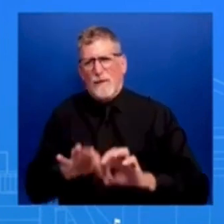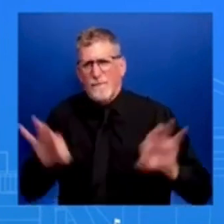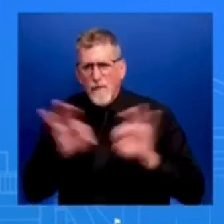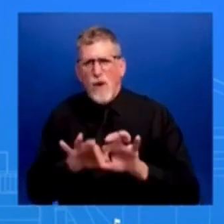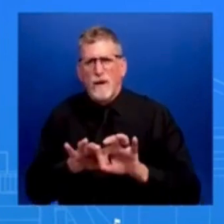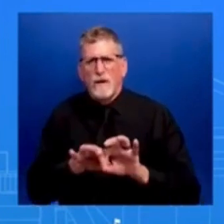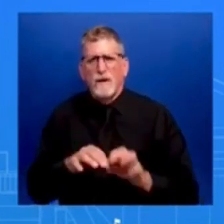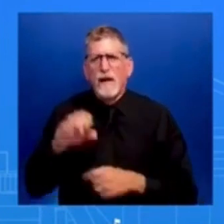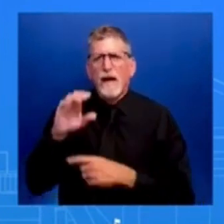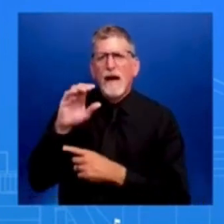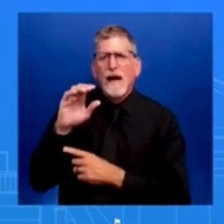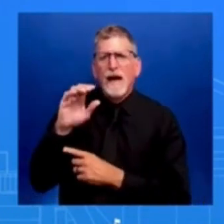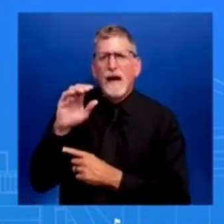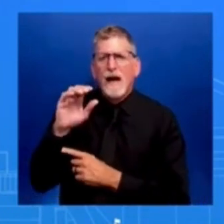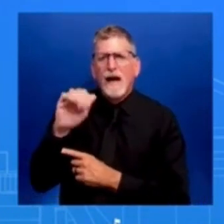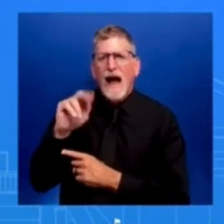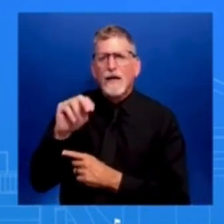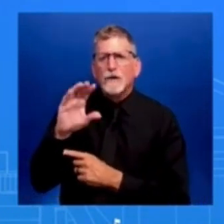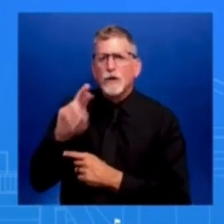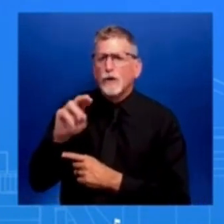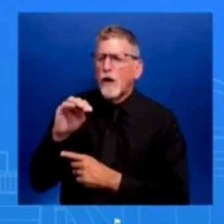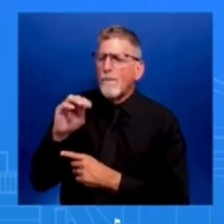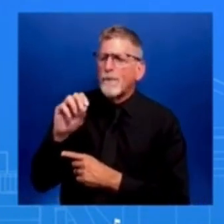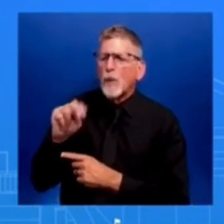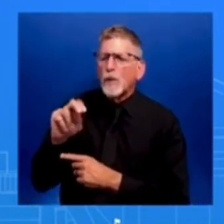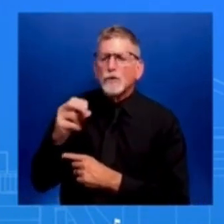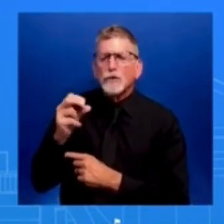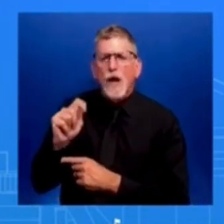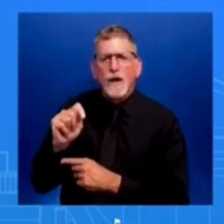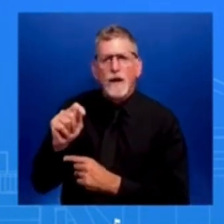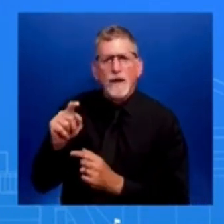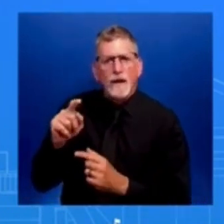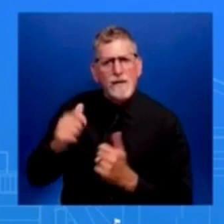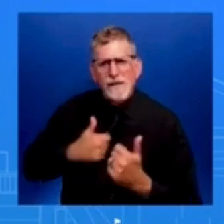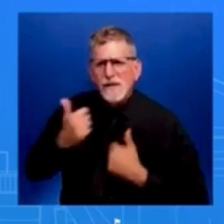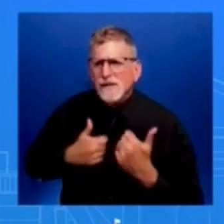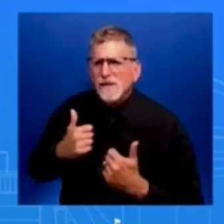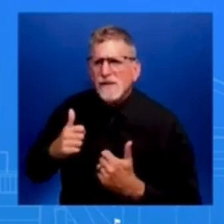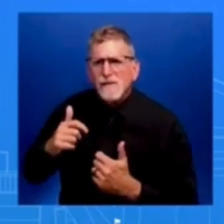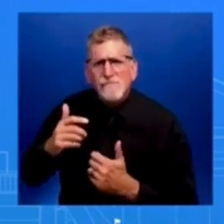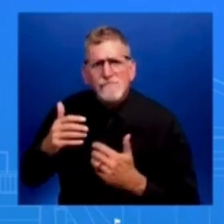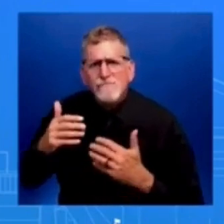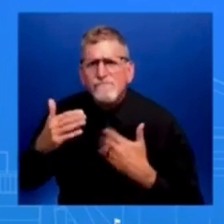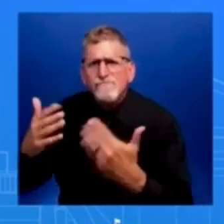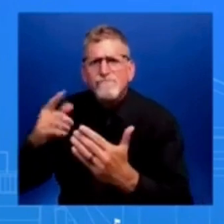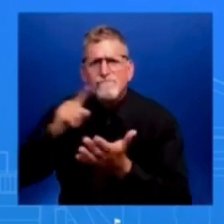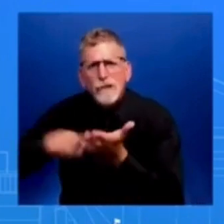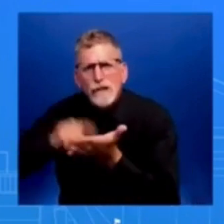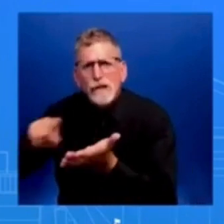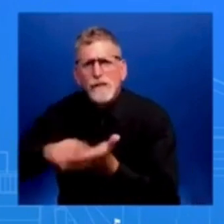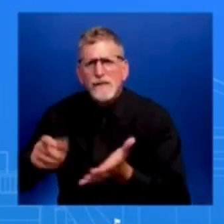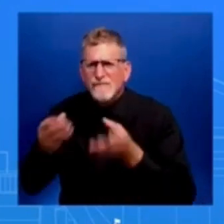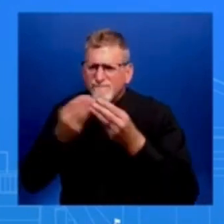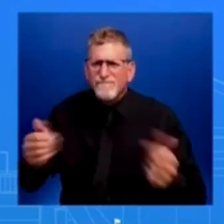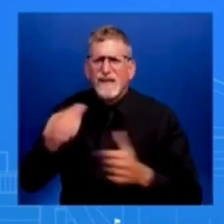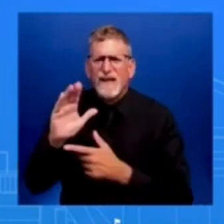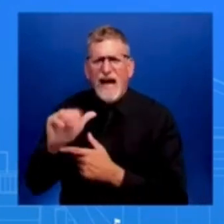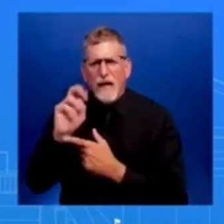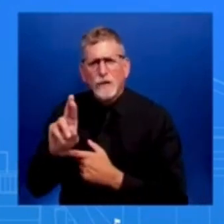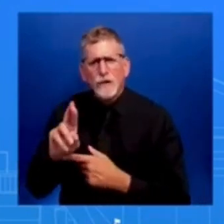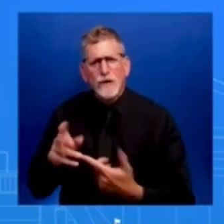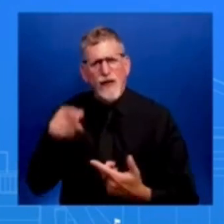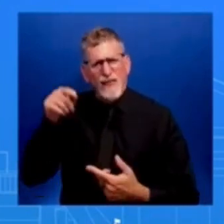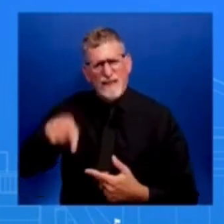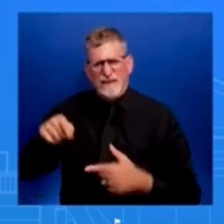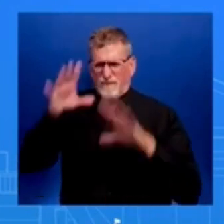to make a difference with people and family, Americans who have family members dealing with cancer. That is something that this president has been able to